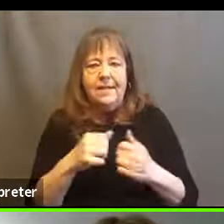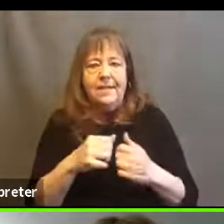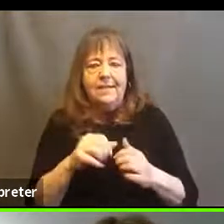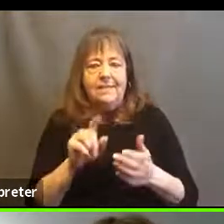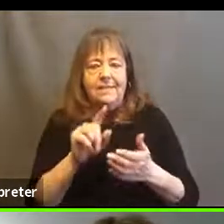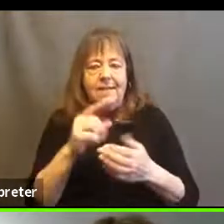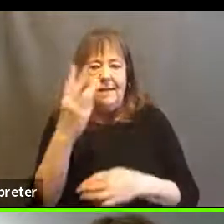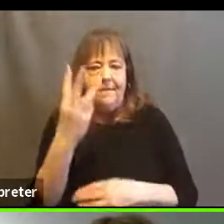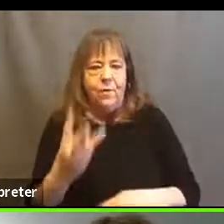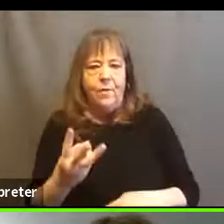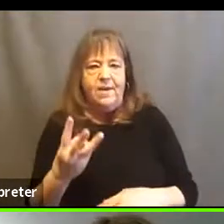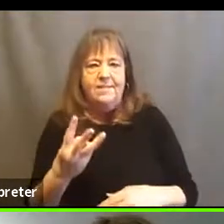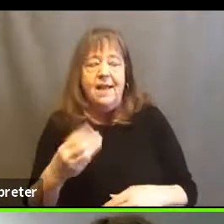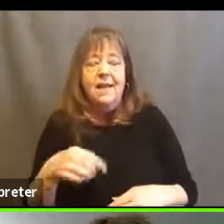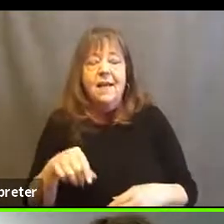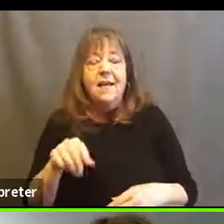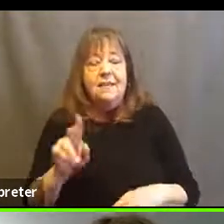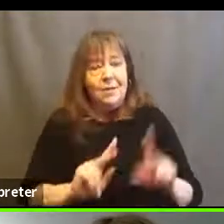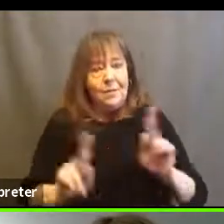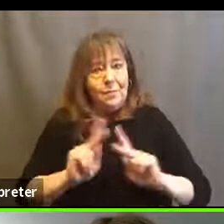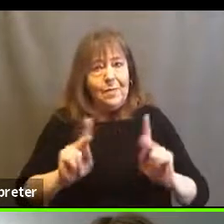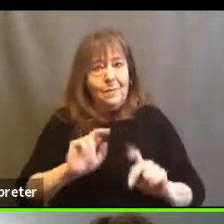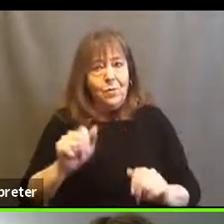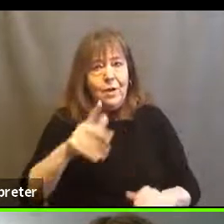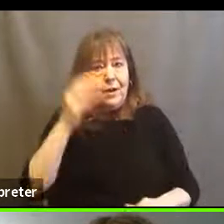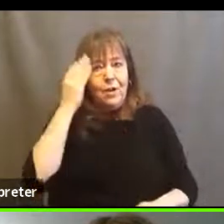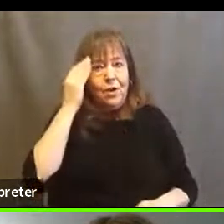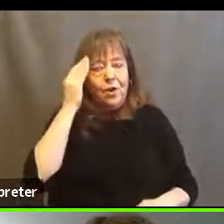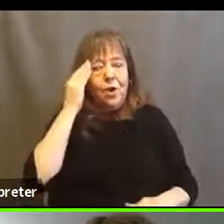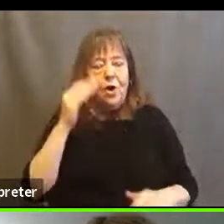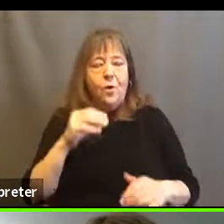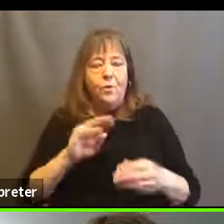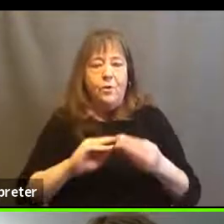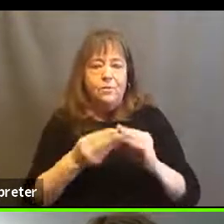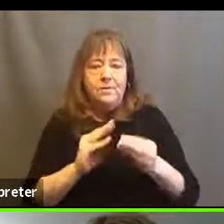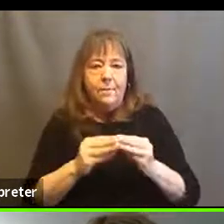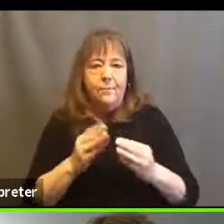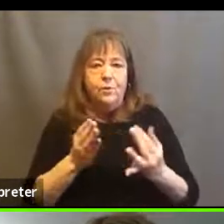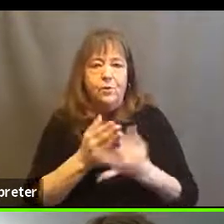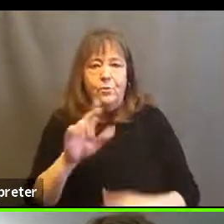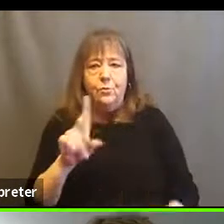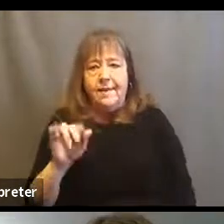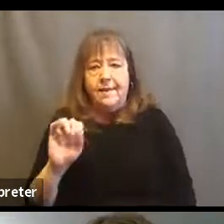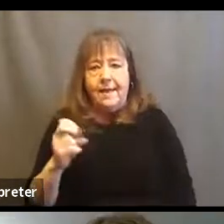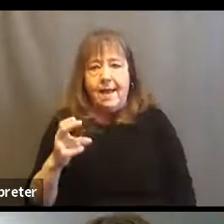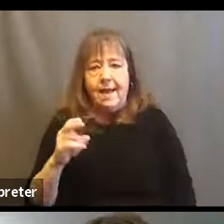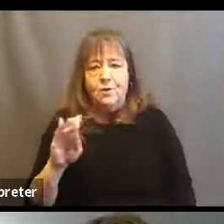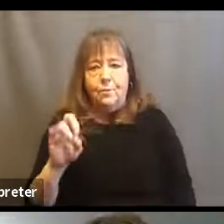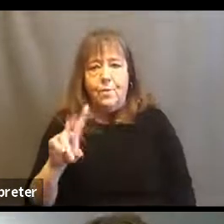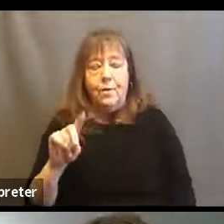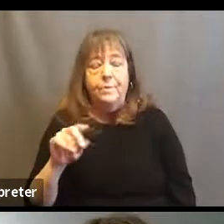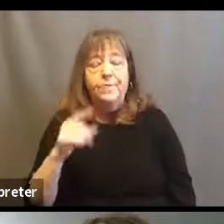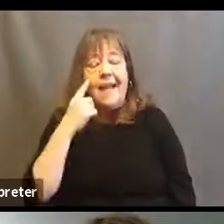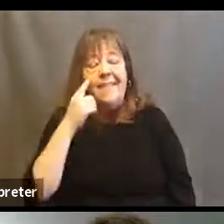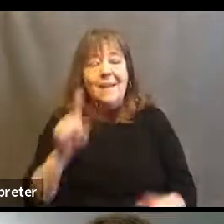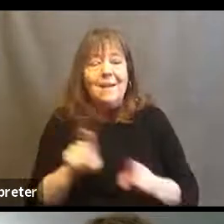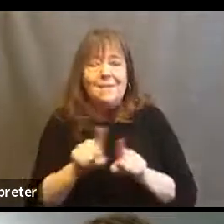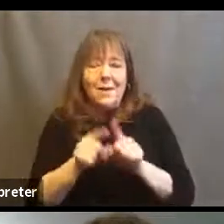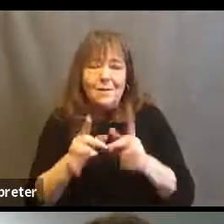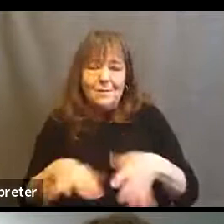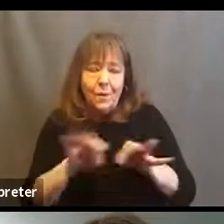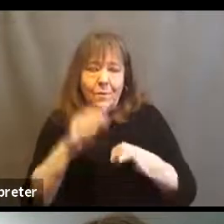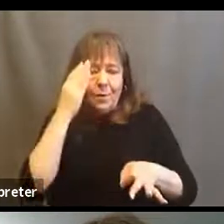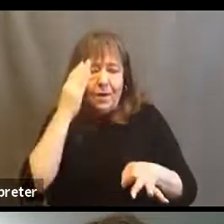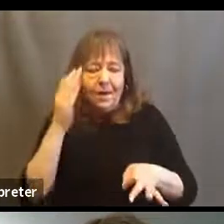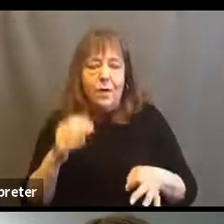are all accessible to the public through the Amarillo Alerts dashboard. And I think it's important to note, this is